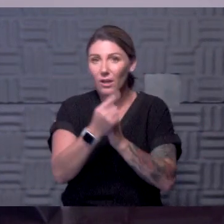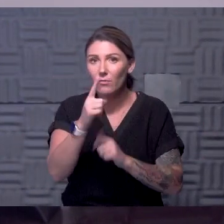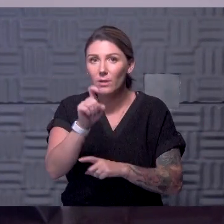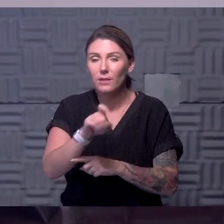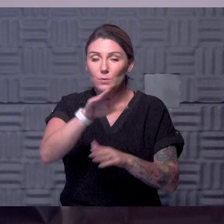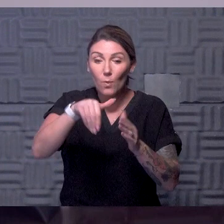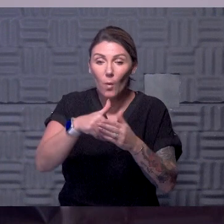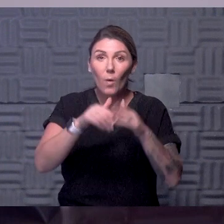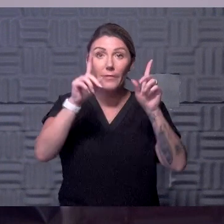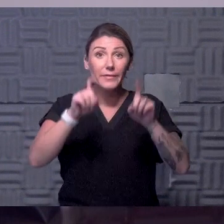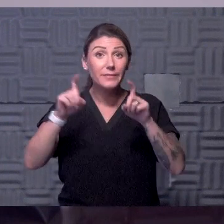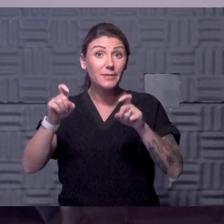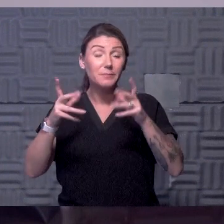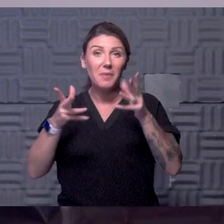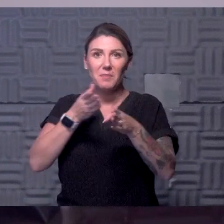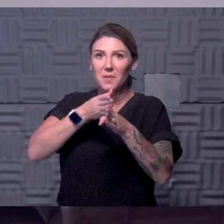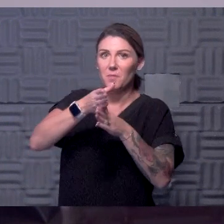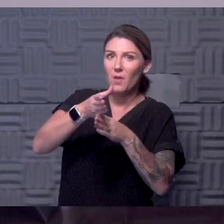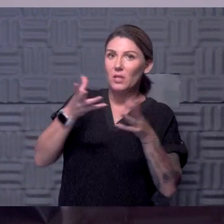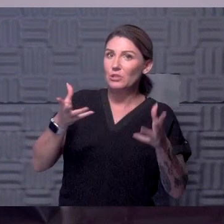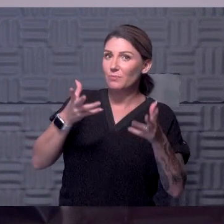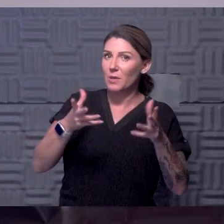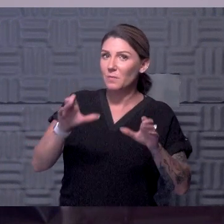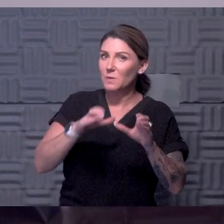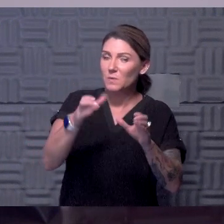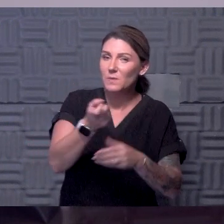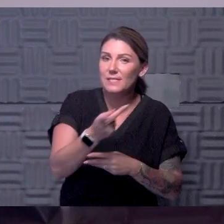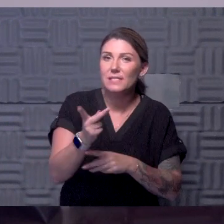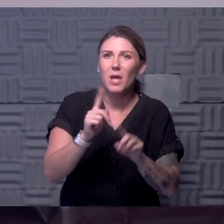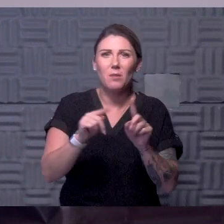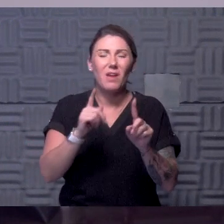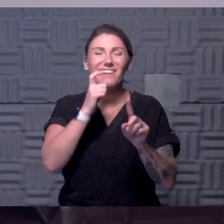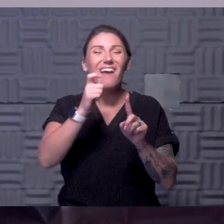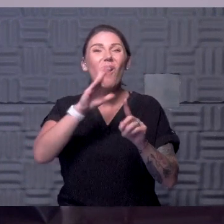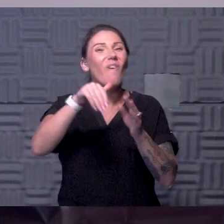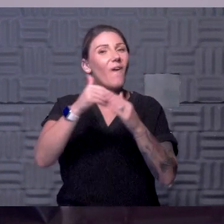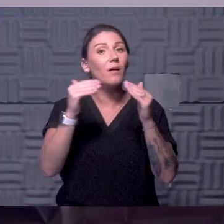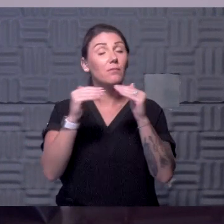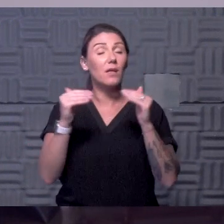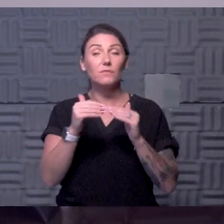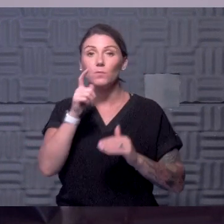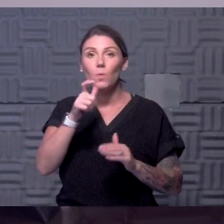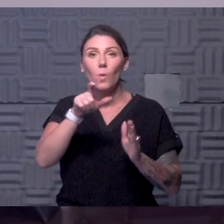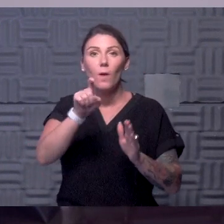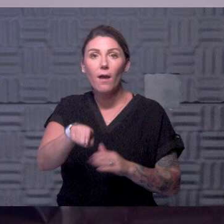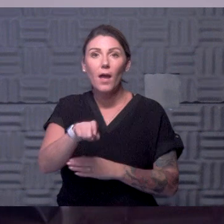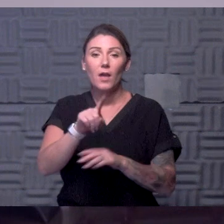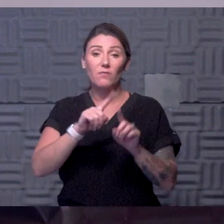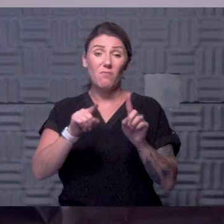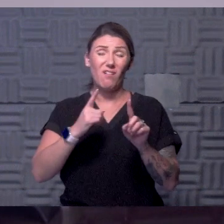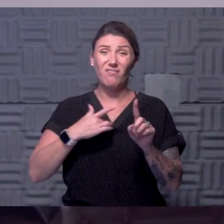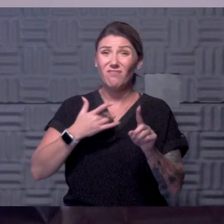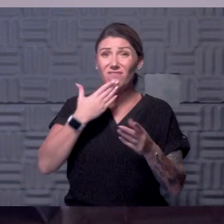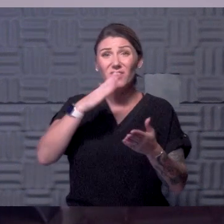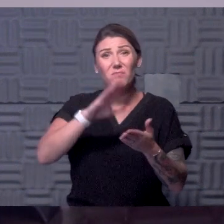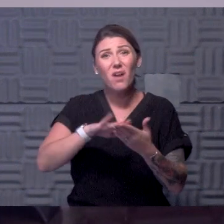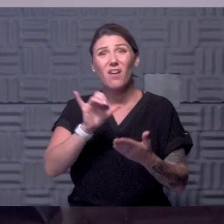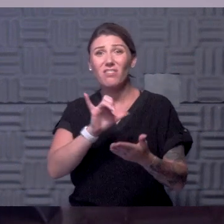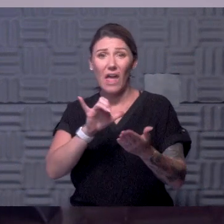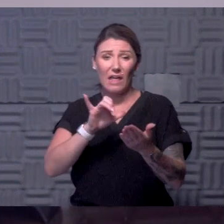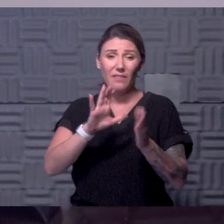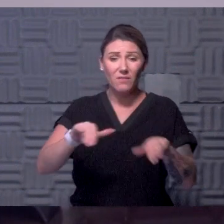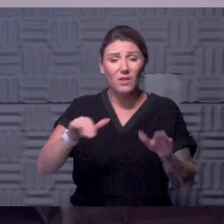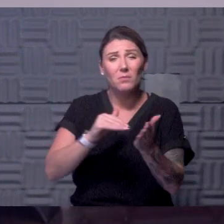Just because the pros may be doing some of that doesn't mean we have to do it at all levels. But I feel bad for the frontline physicians like the pediatricians and